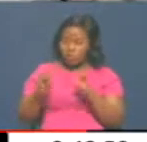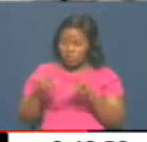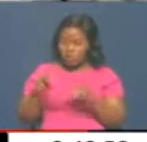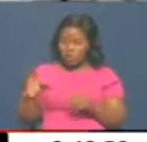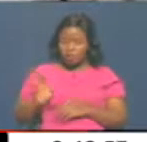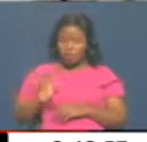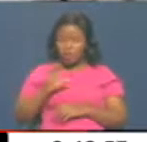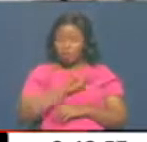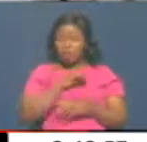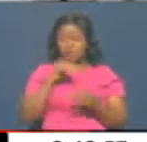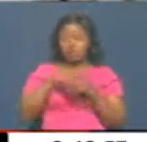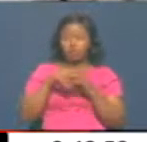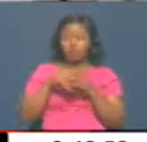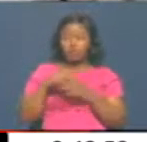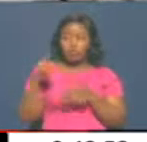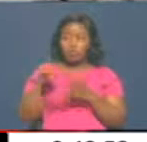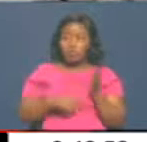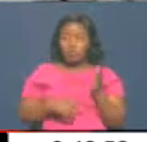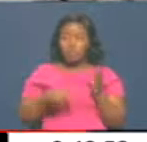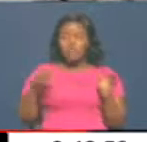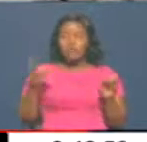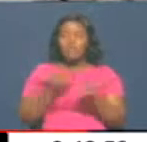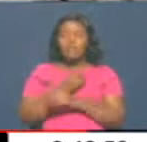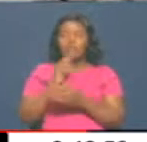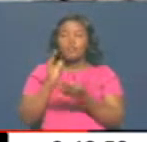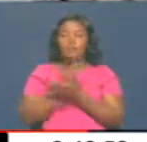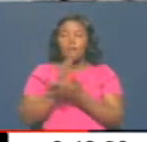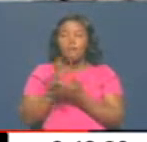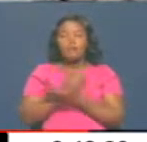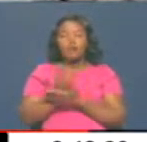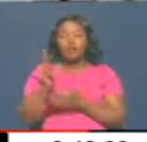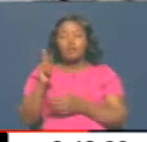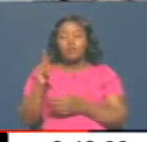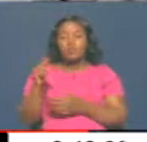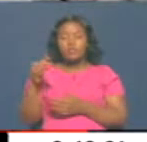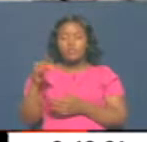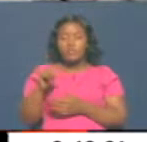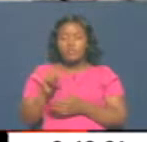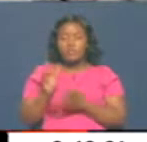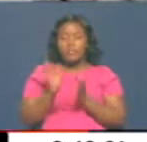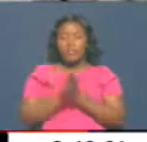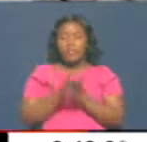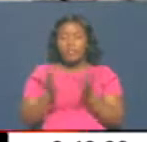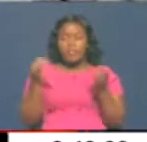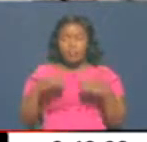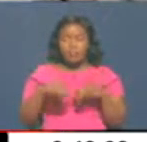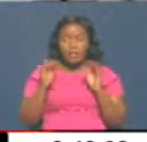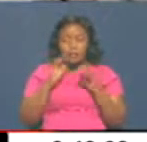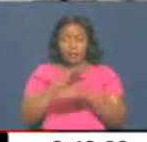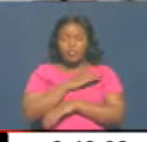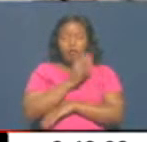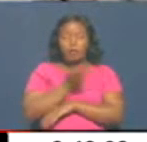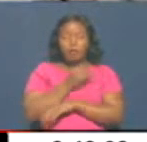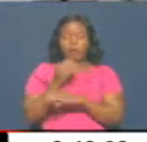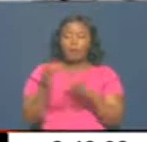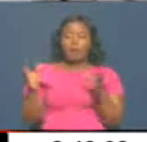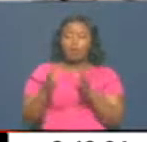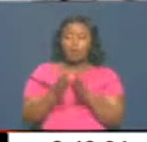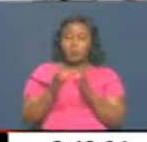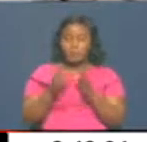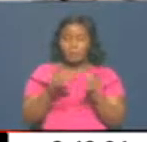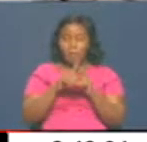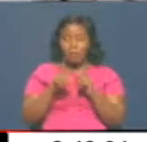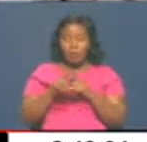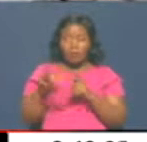the vast differential between KenGen and independent power producer tariffs and electricity dispatch allocations, the lack of